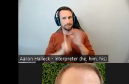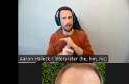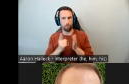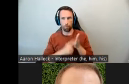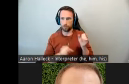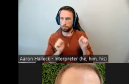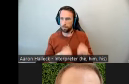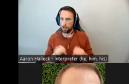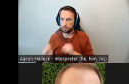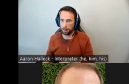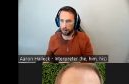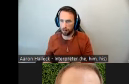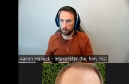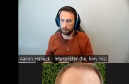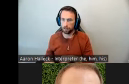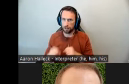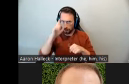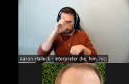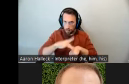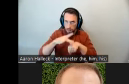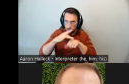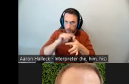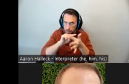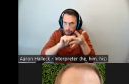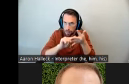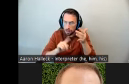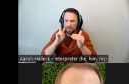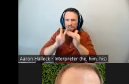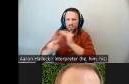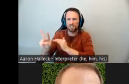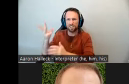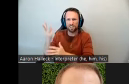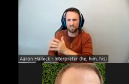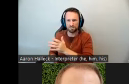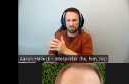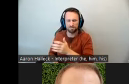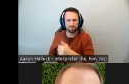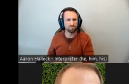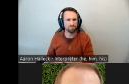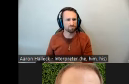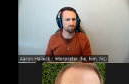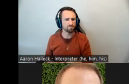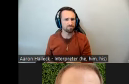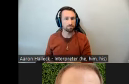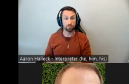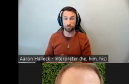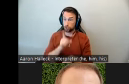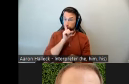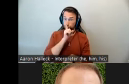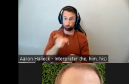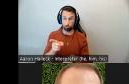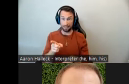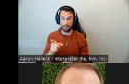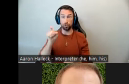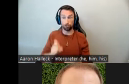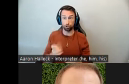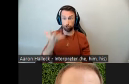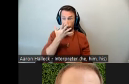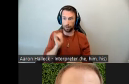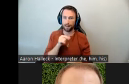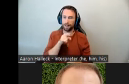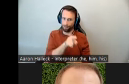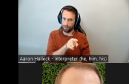we lose sight of the possibilities that it has and the impact that it can make. Because realistically, this is what it should have looked like over